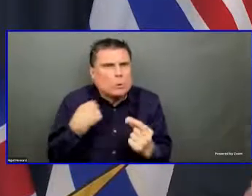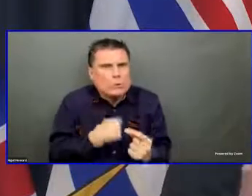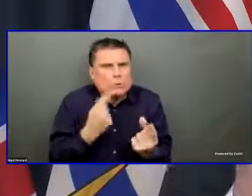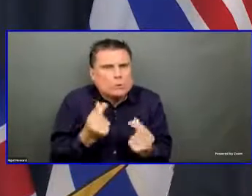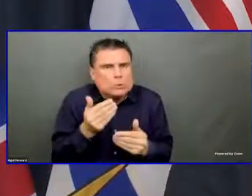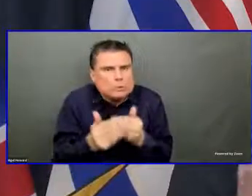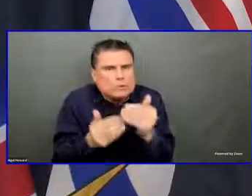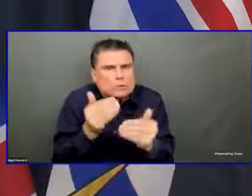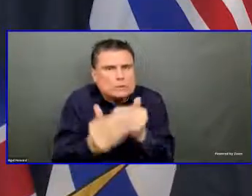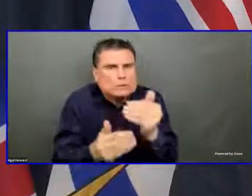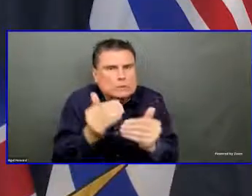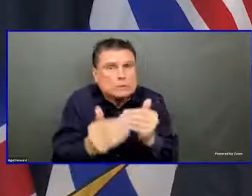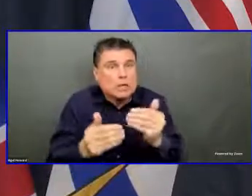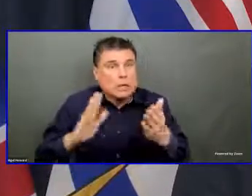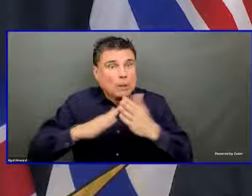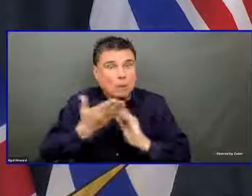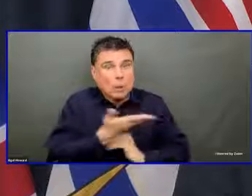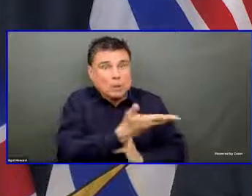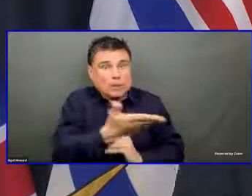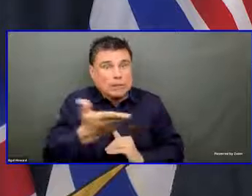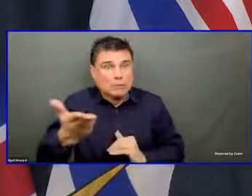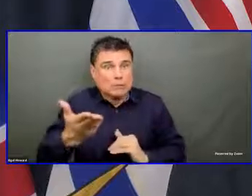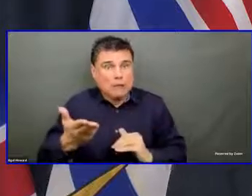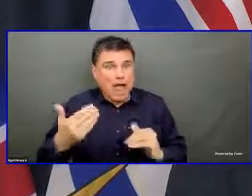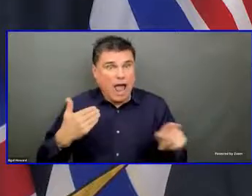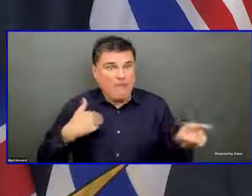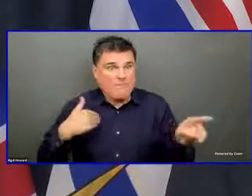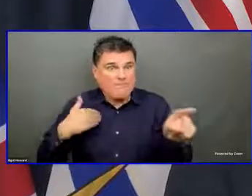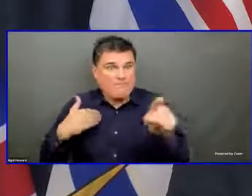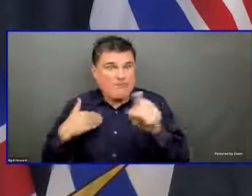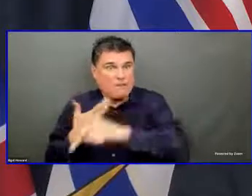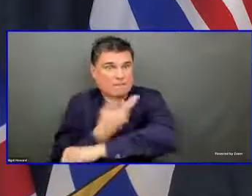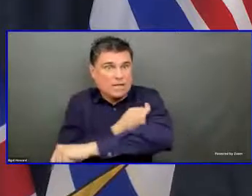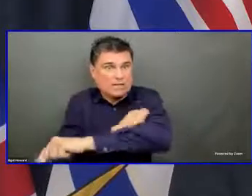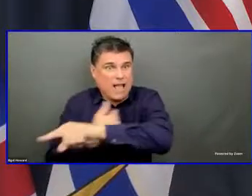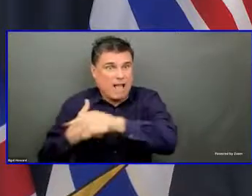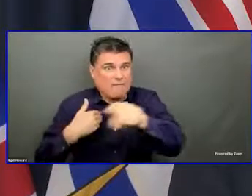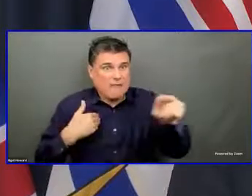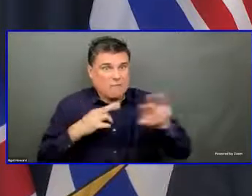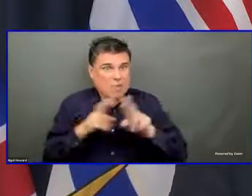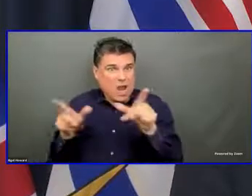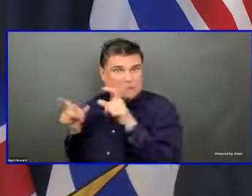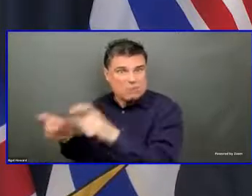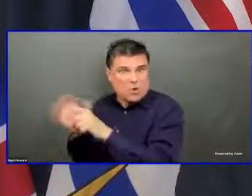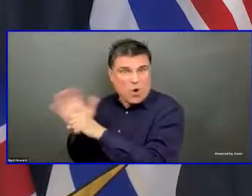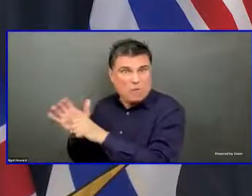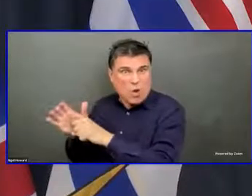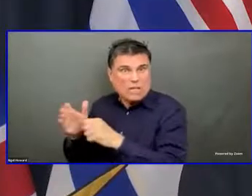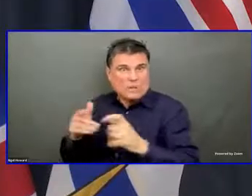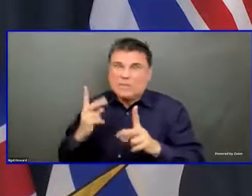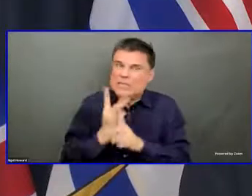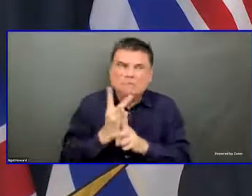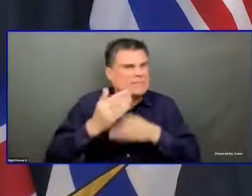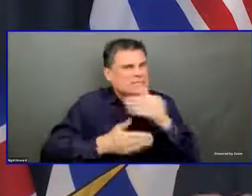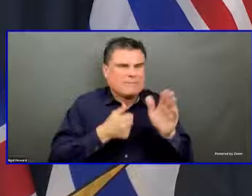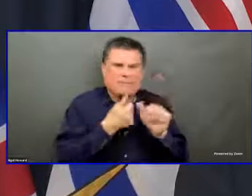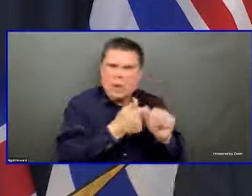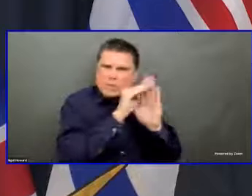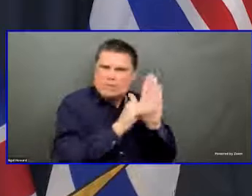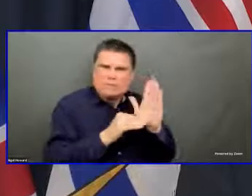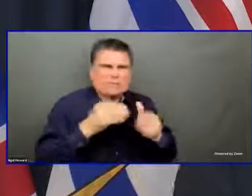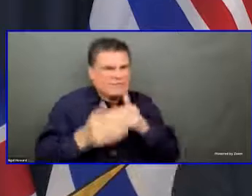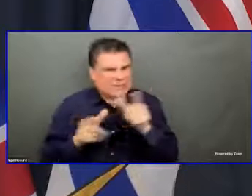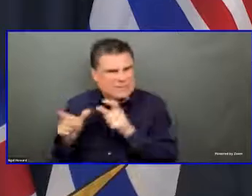vaccine, our journey is simply not over, not close to over. And our task continues to turn the tide against COVID-19 in